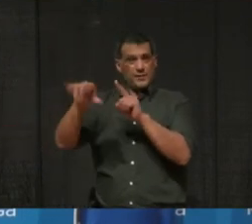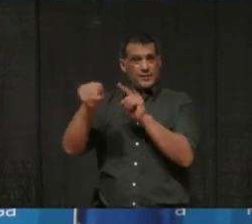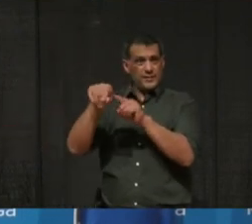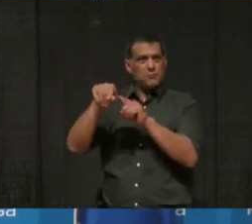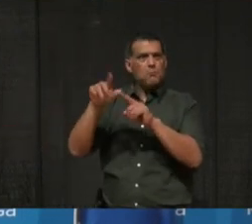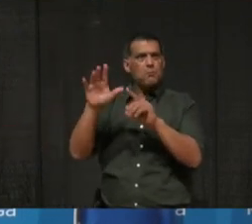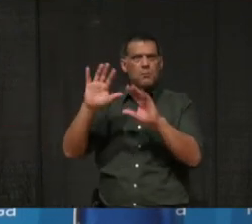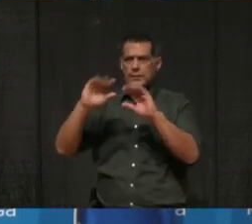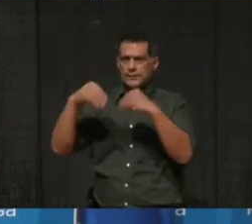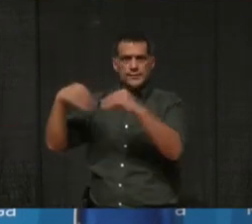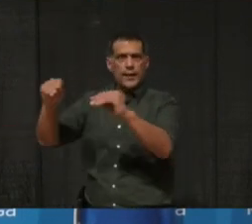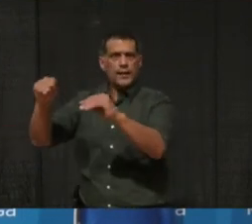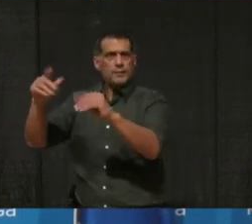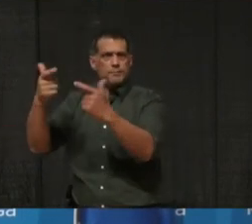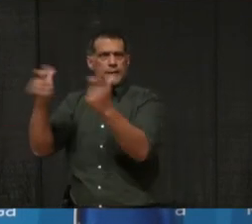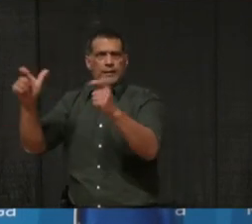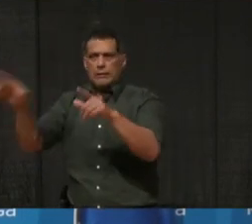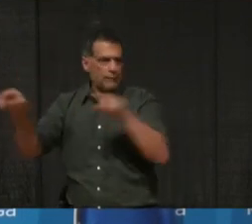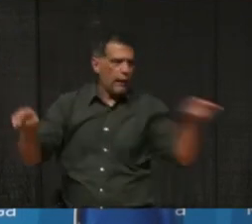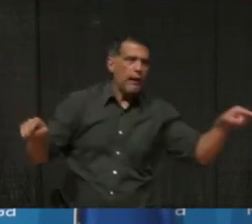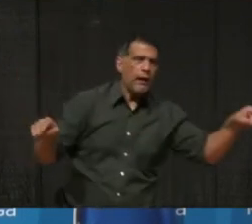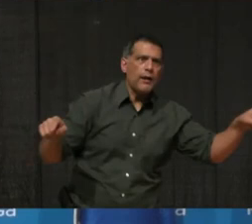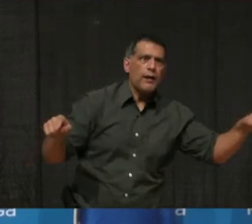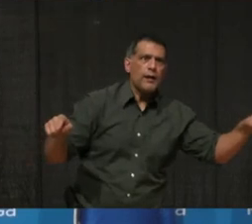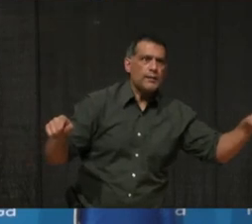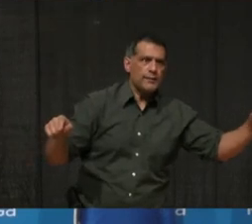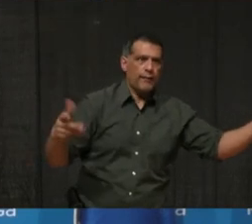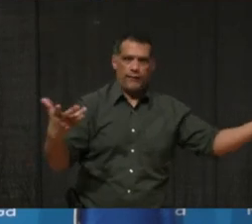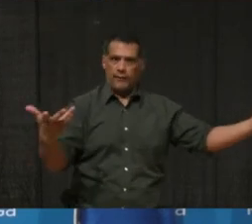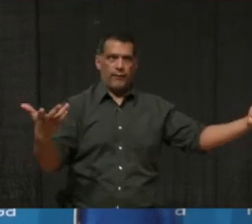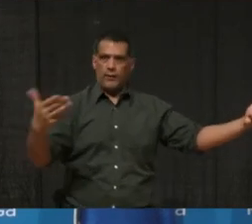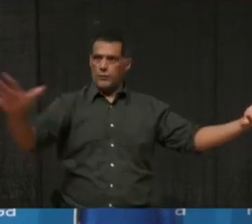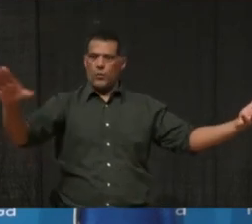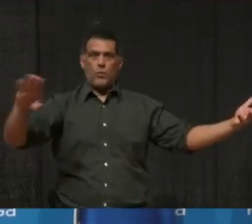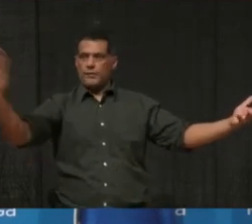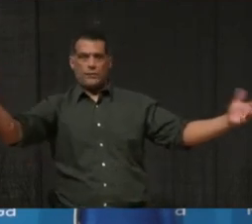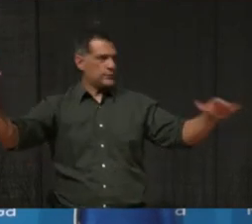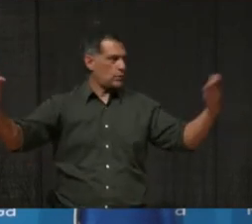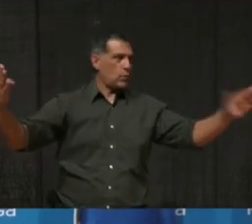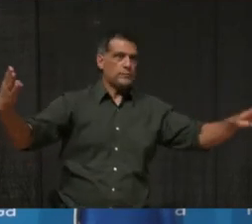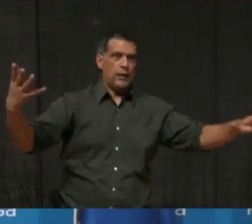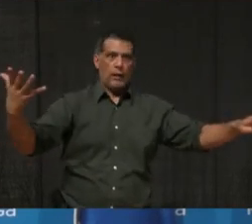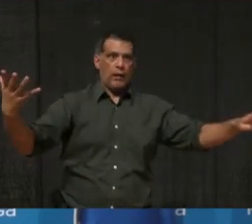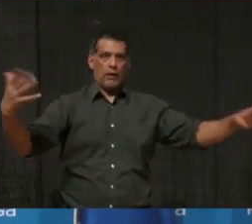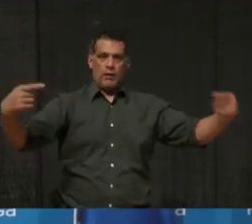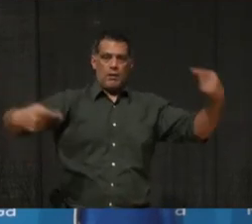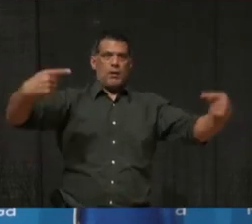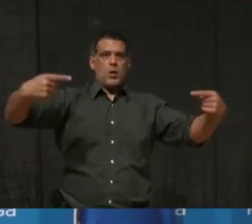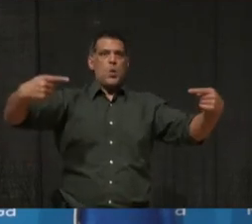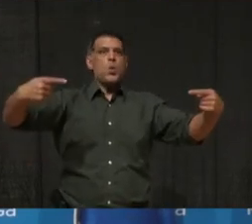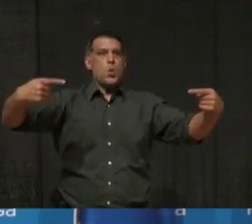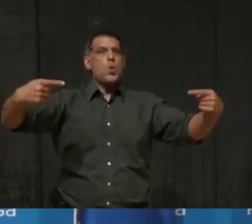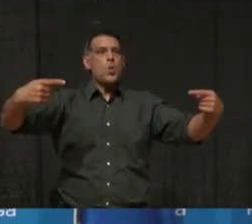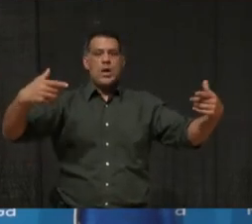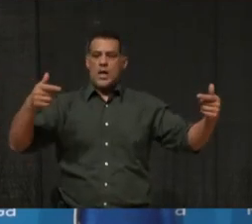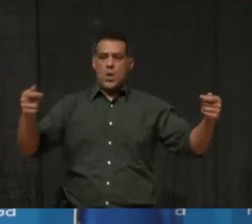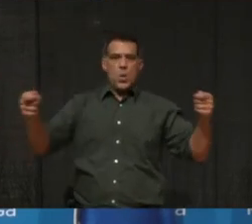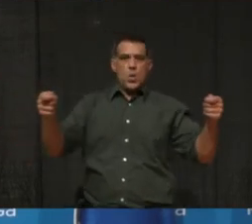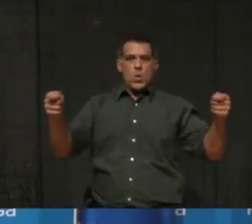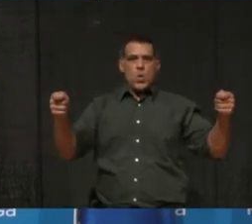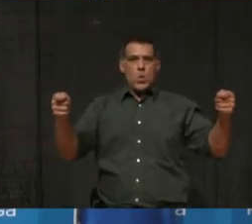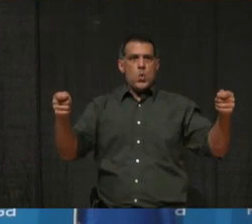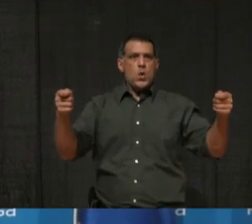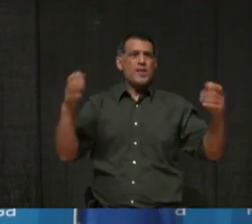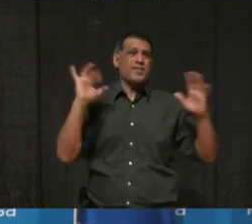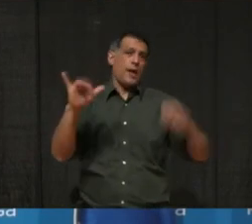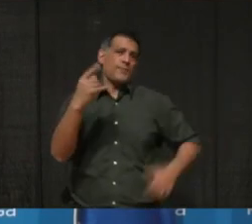no move to do so. So I guess there is a reluctance on the part of the province to do so, in effect, in their minds, the supply chain